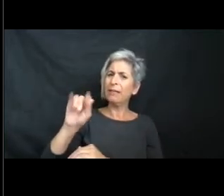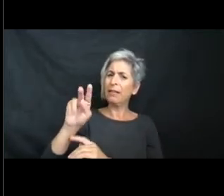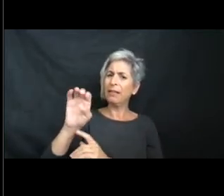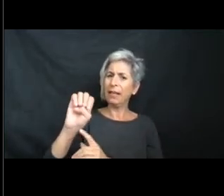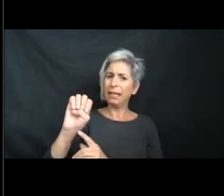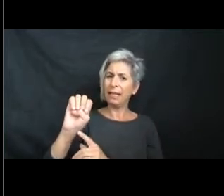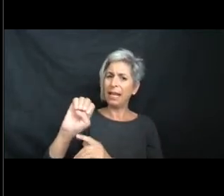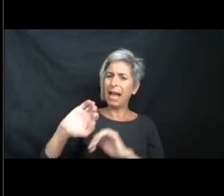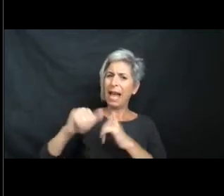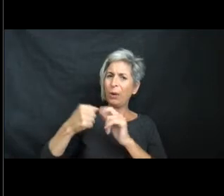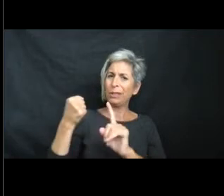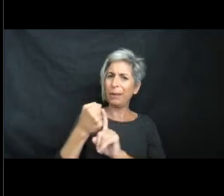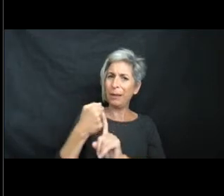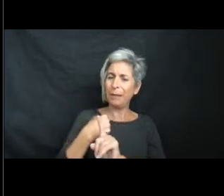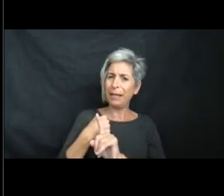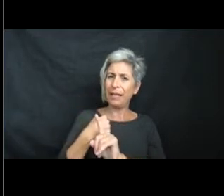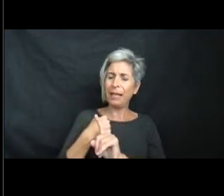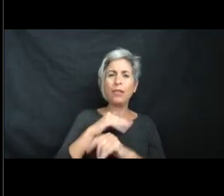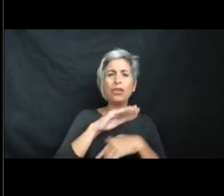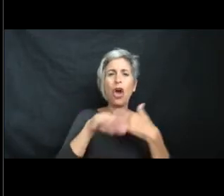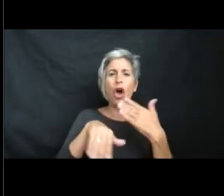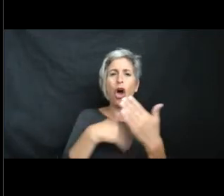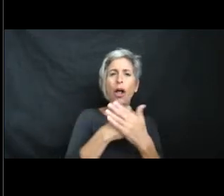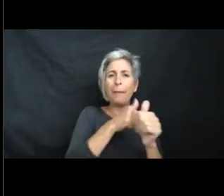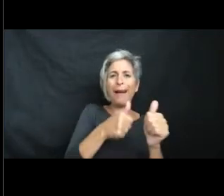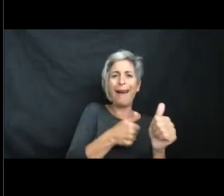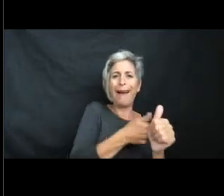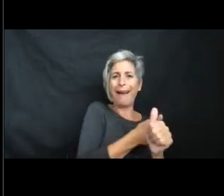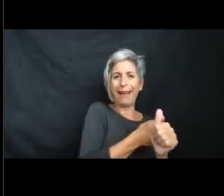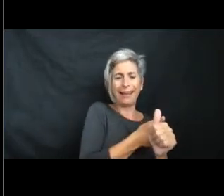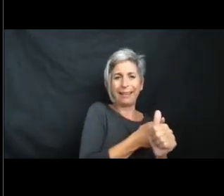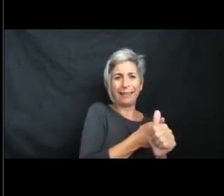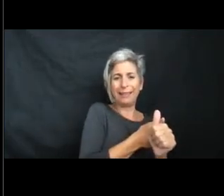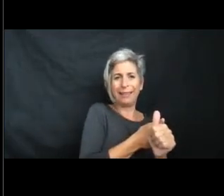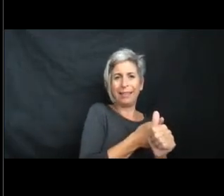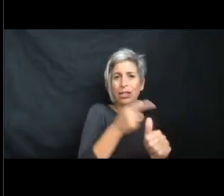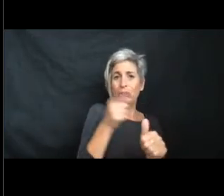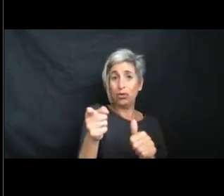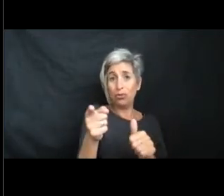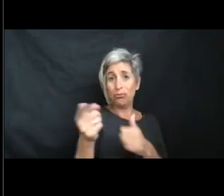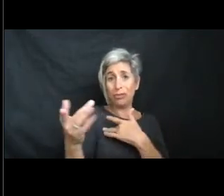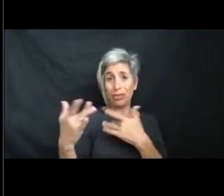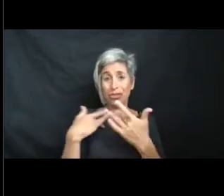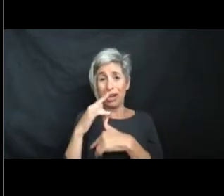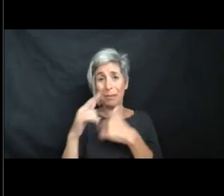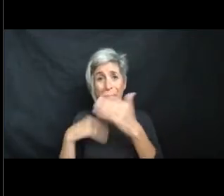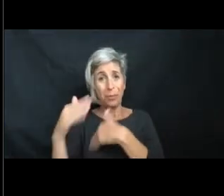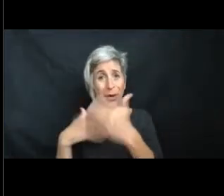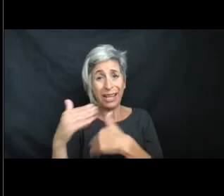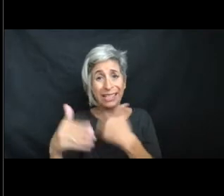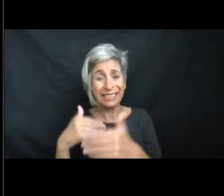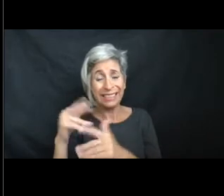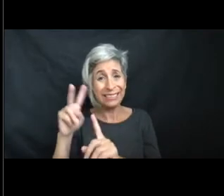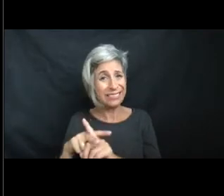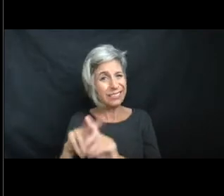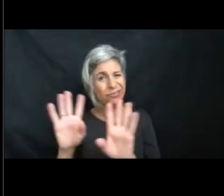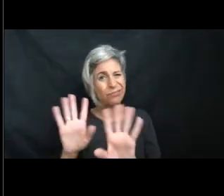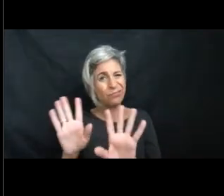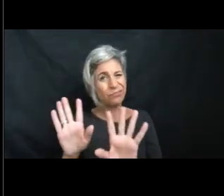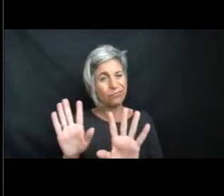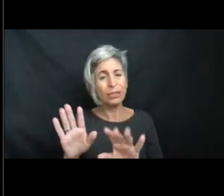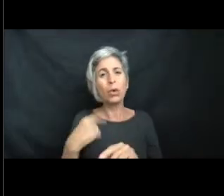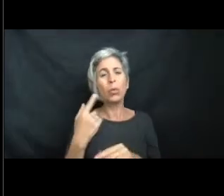is all behind the scenes for you folks. You're not going to worry about how the permits are being processed and so on and so forth. We